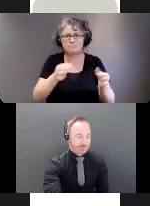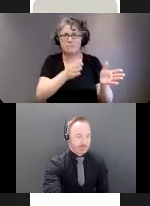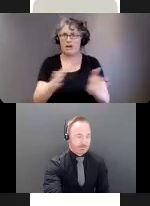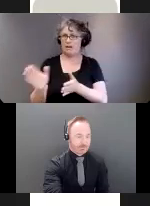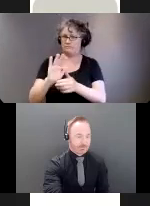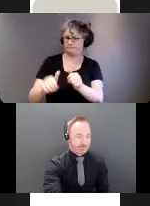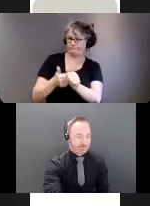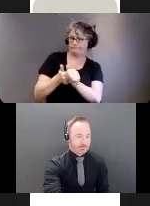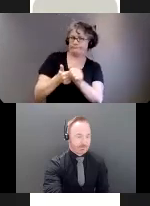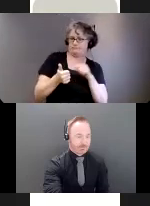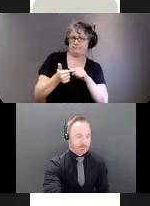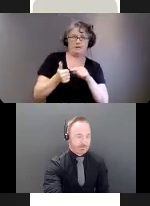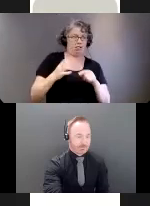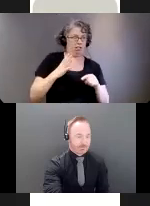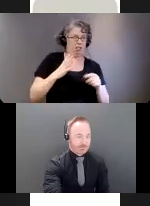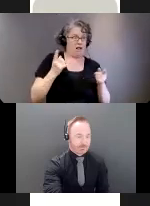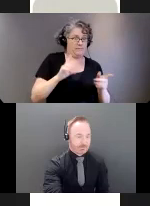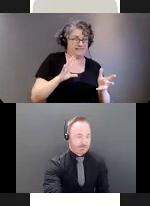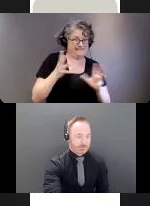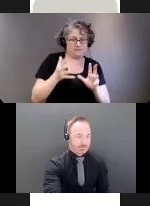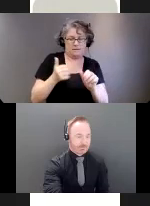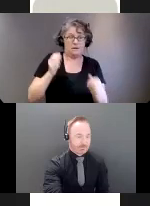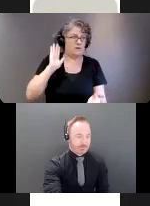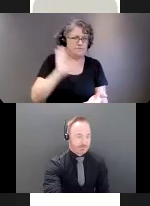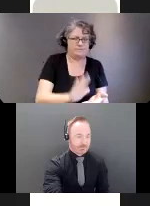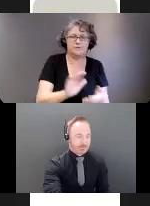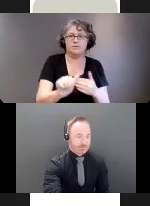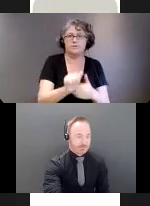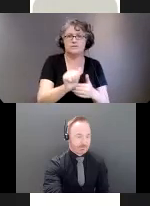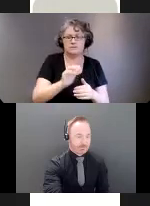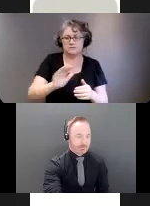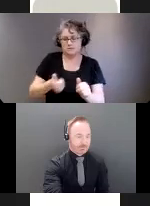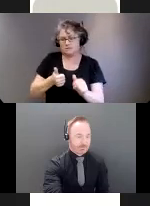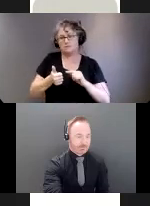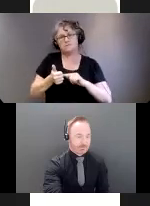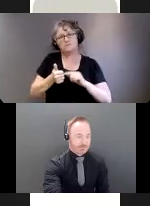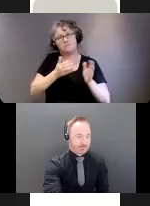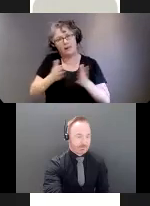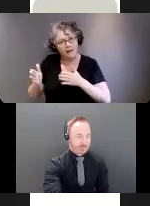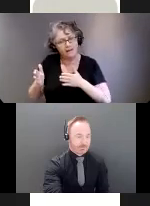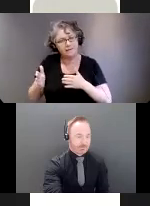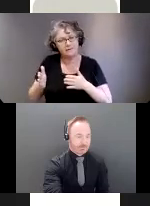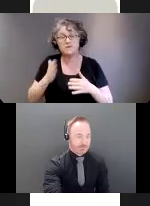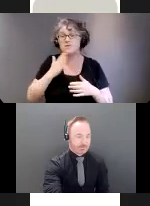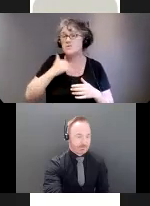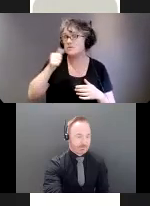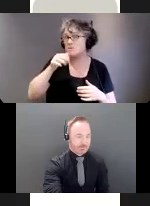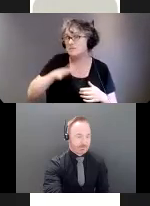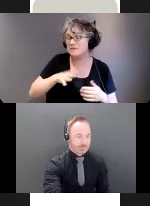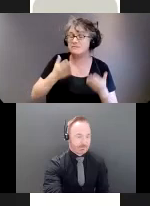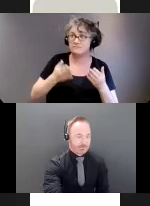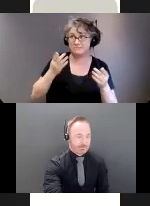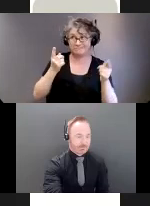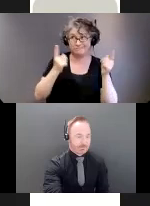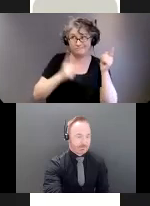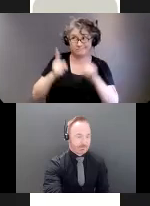to mitigate that risk. And that's where we see that collaboration is really key. And when it comes to older women, that might mean collaborating